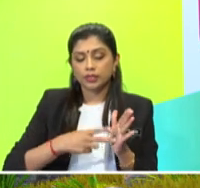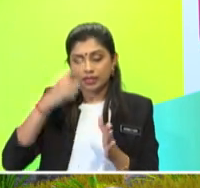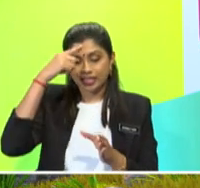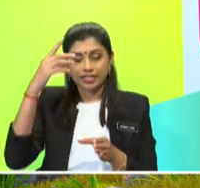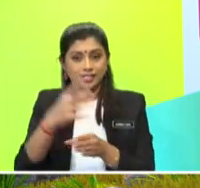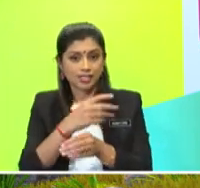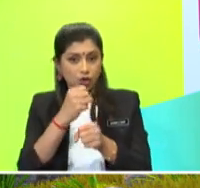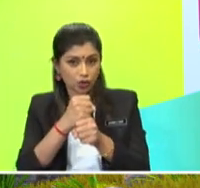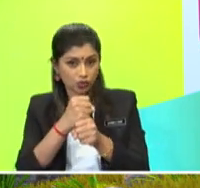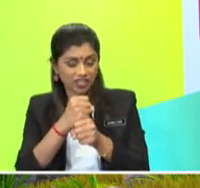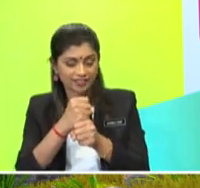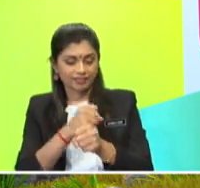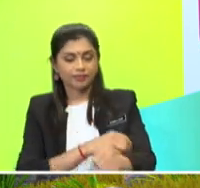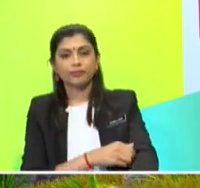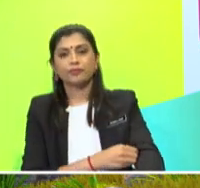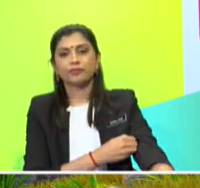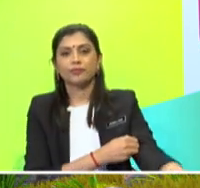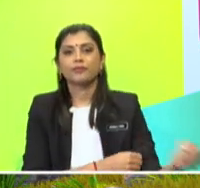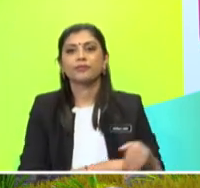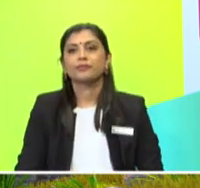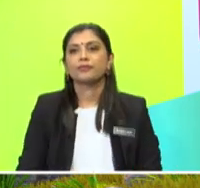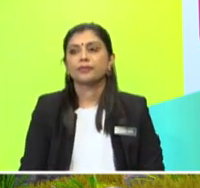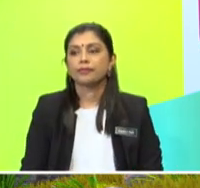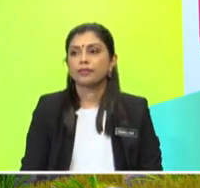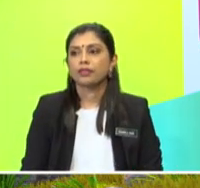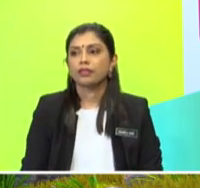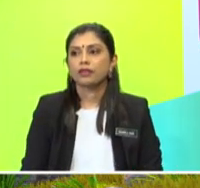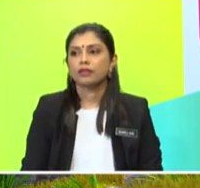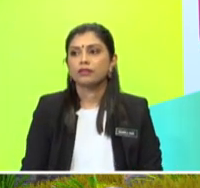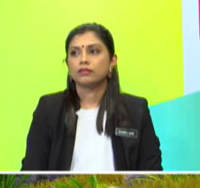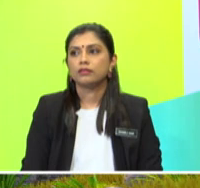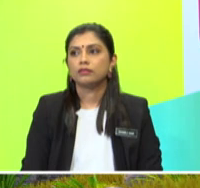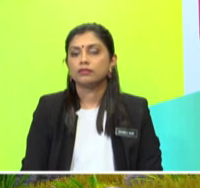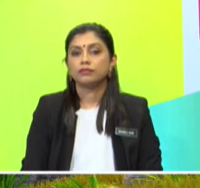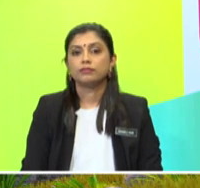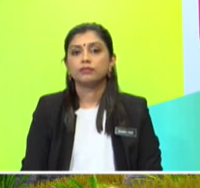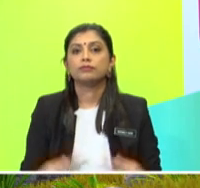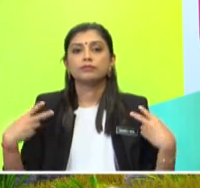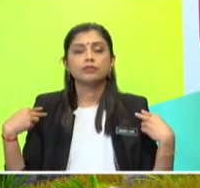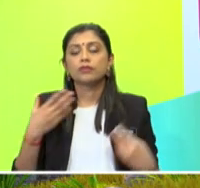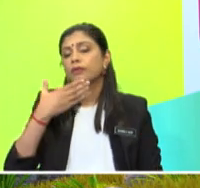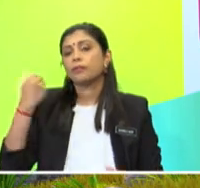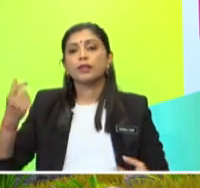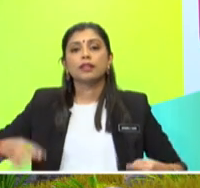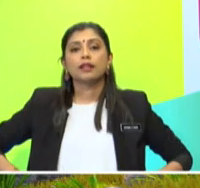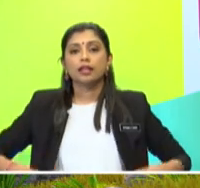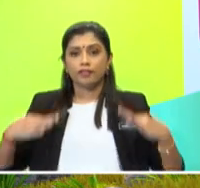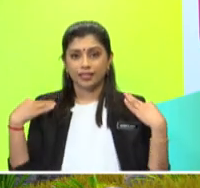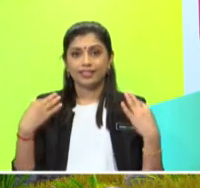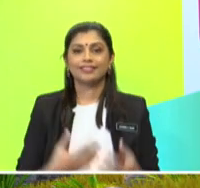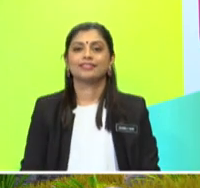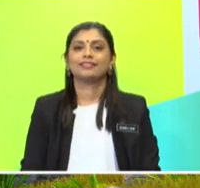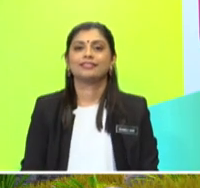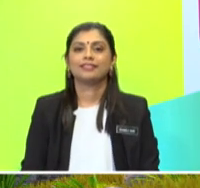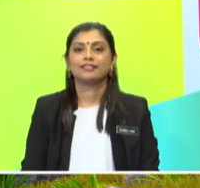hope. Okay. Mm-hmm. My BA is have a better life. That's a very good one. Have